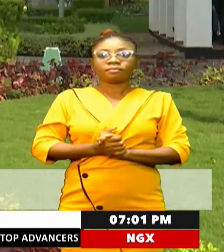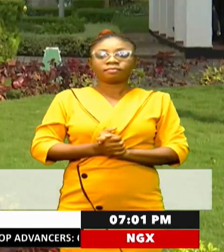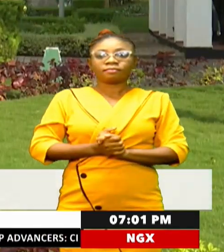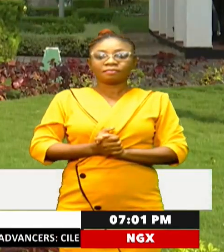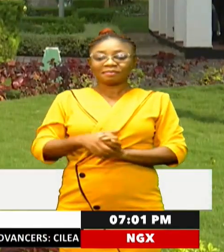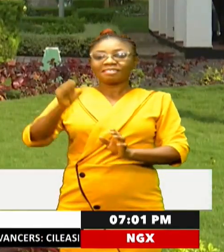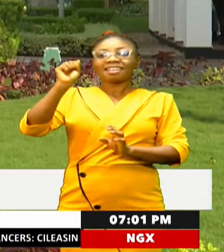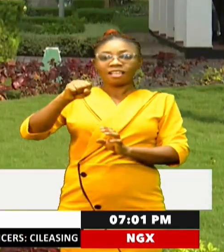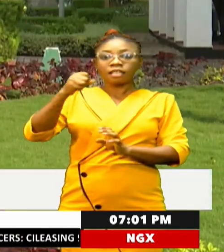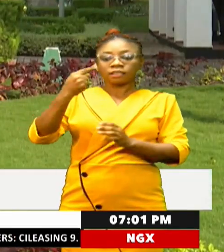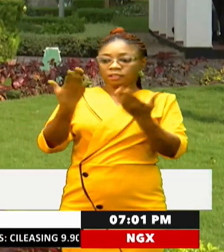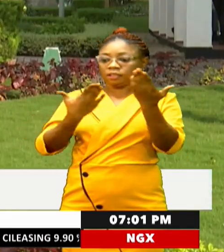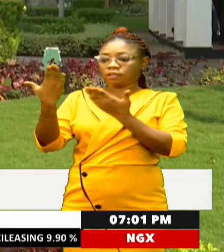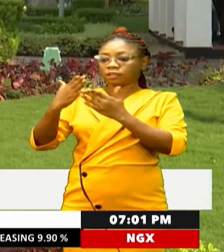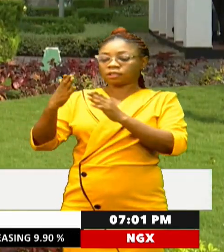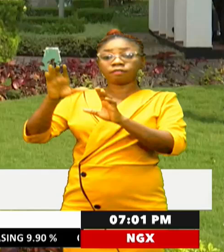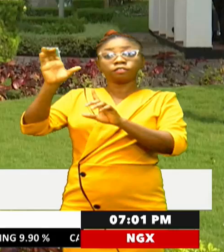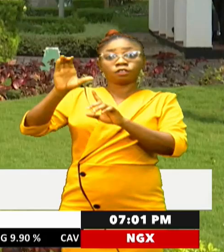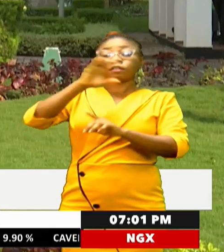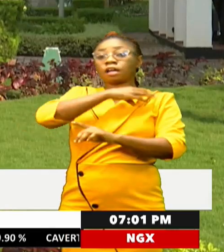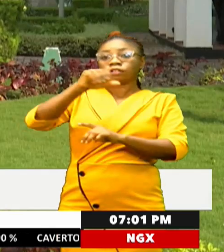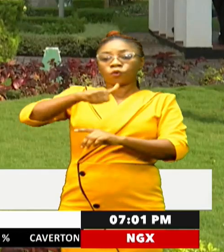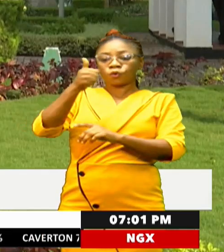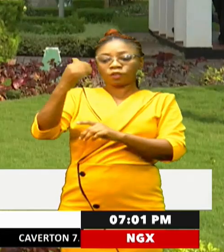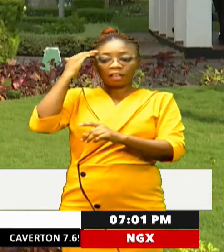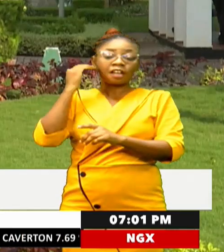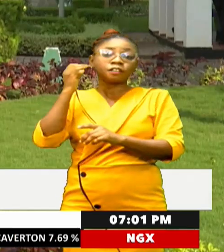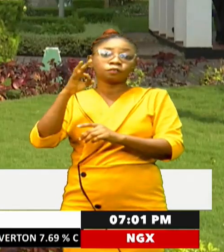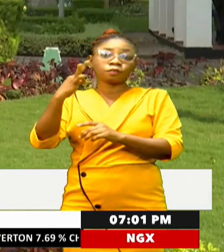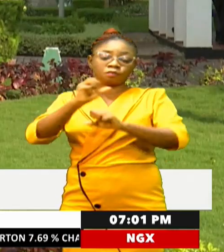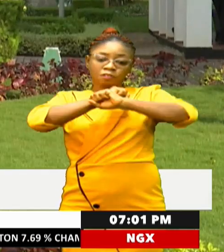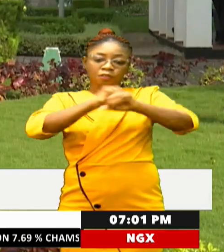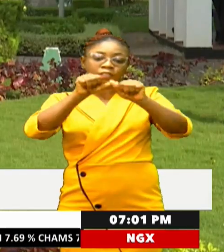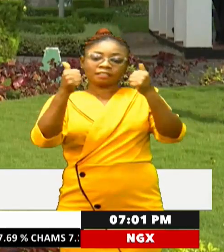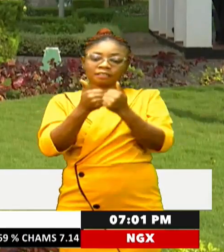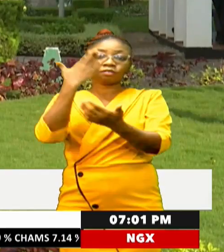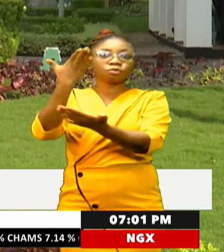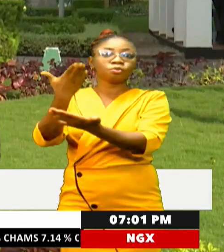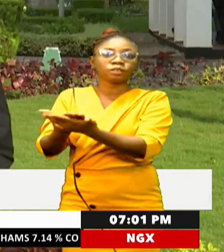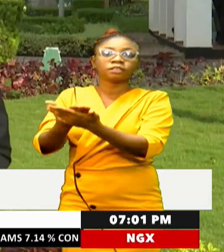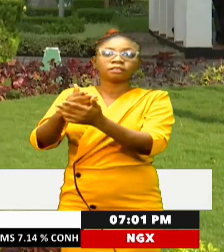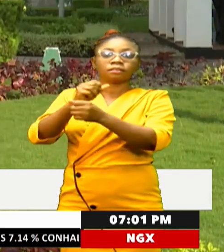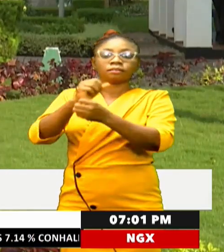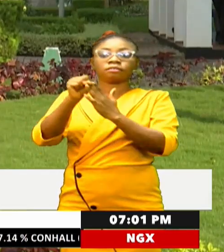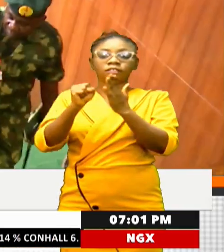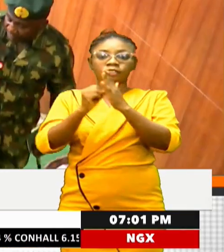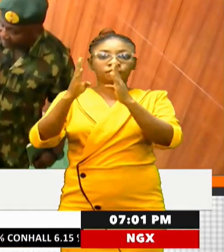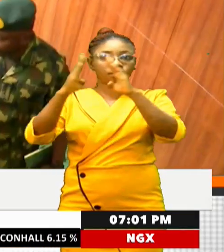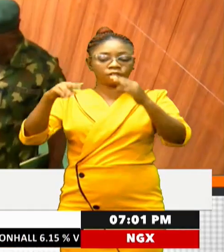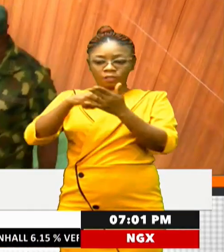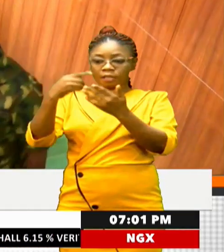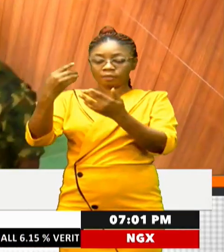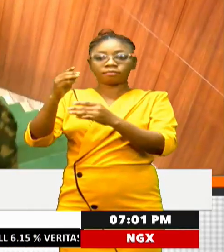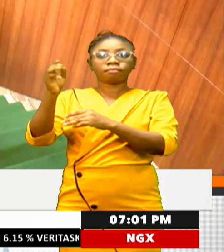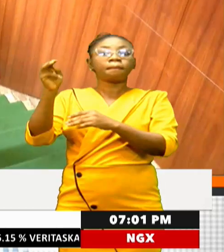Yes, the service chiefs and other heads of security agencies arrived State House this Monday afternoon,